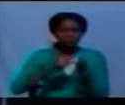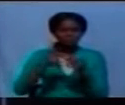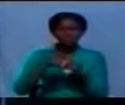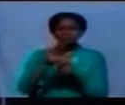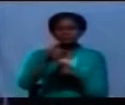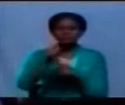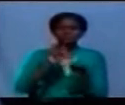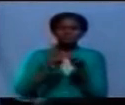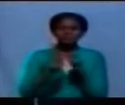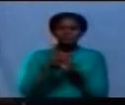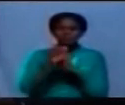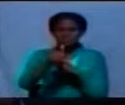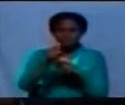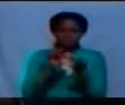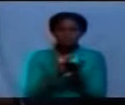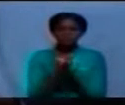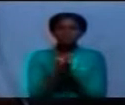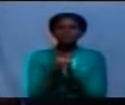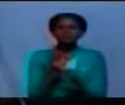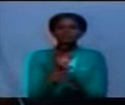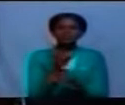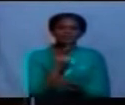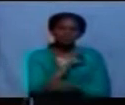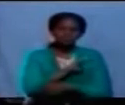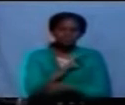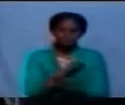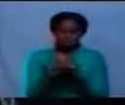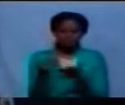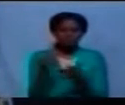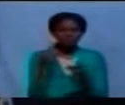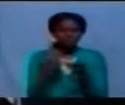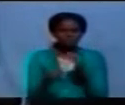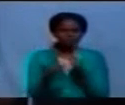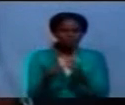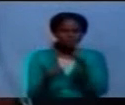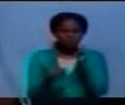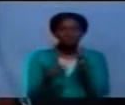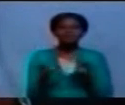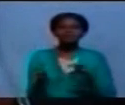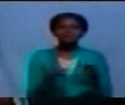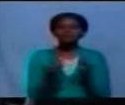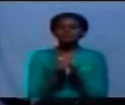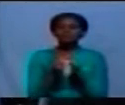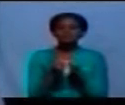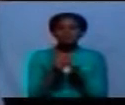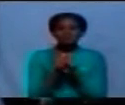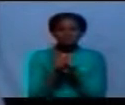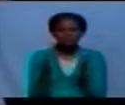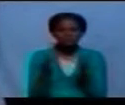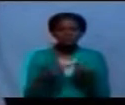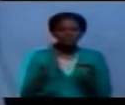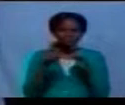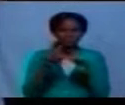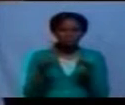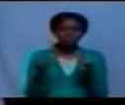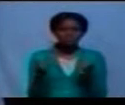your mindset and it becomes a habit. And it becomes something that you do without challenges. But the moment your mind is